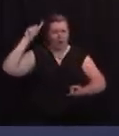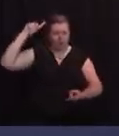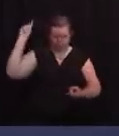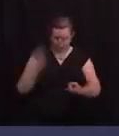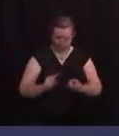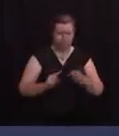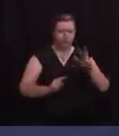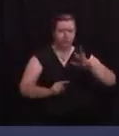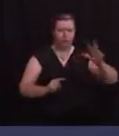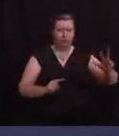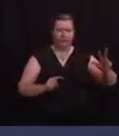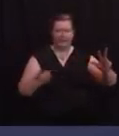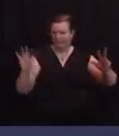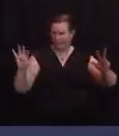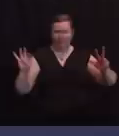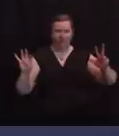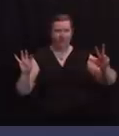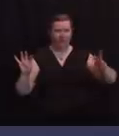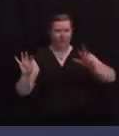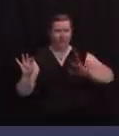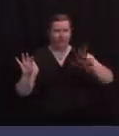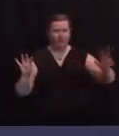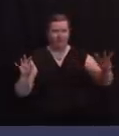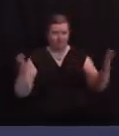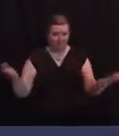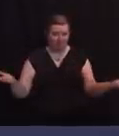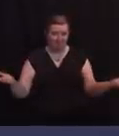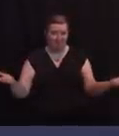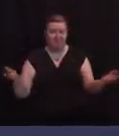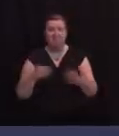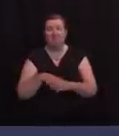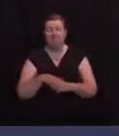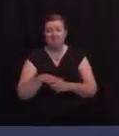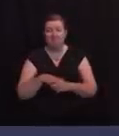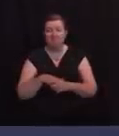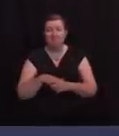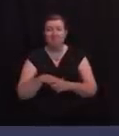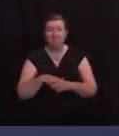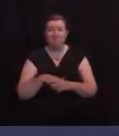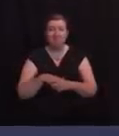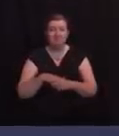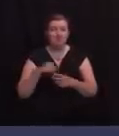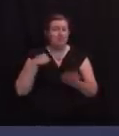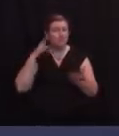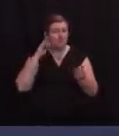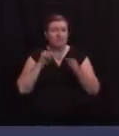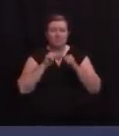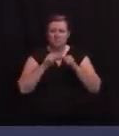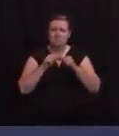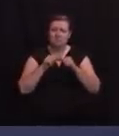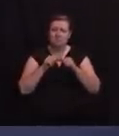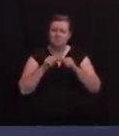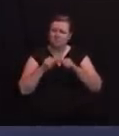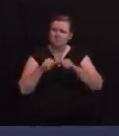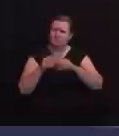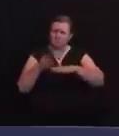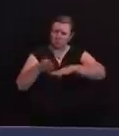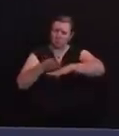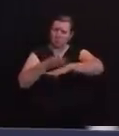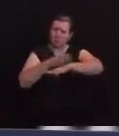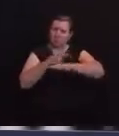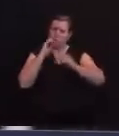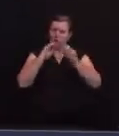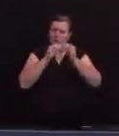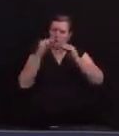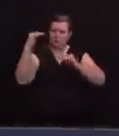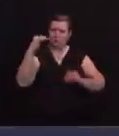definitely moving in the right direction, and I expect those improvements to continue. And again, remember, in long-term